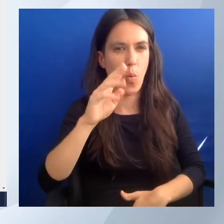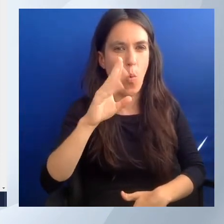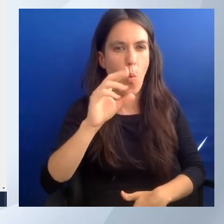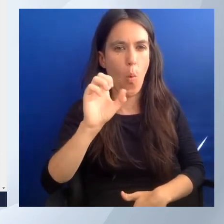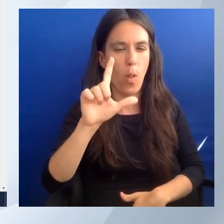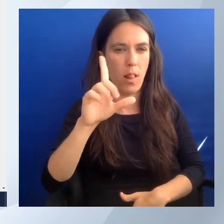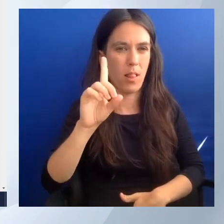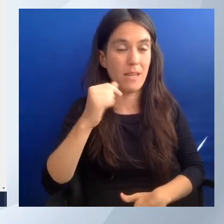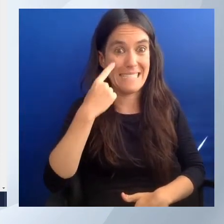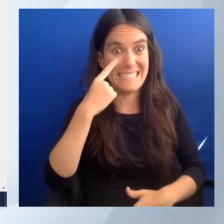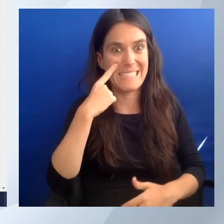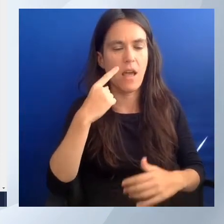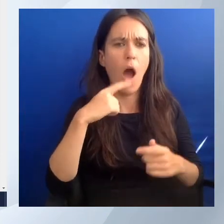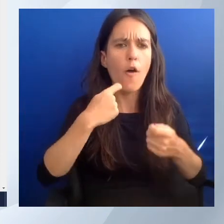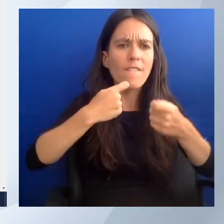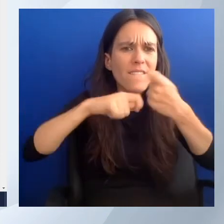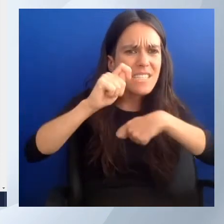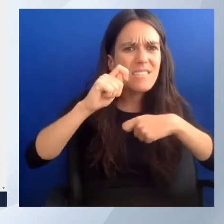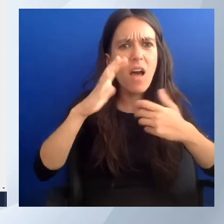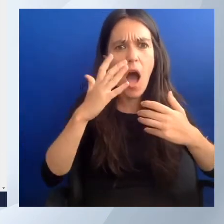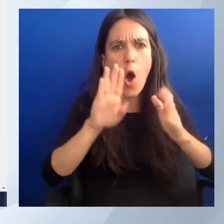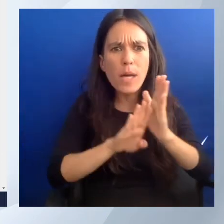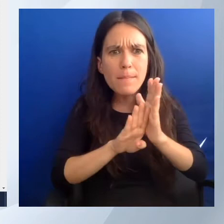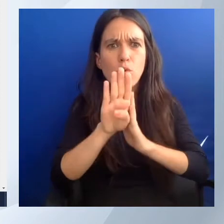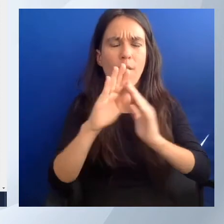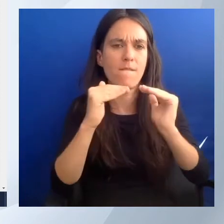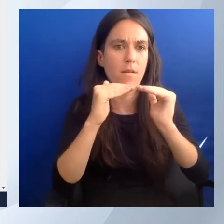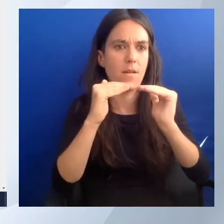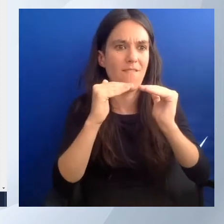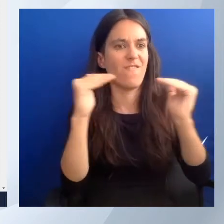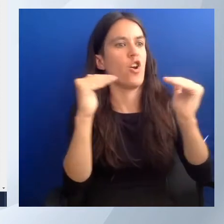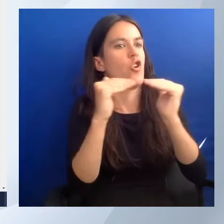least improve the fairness of your model.